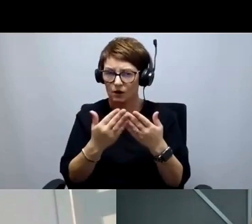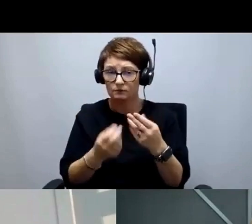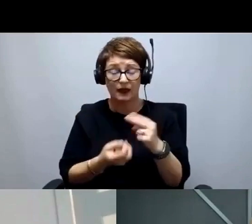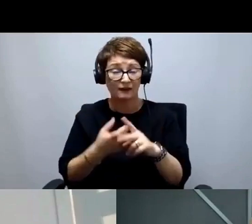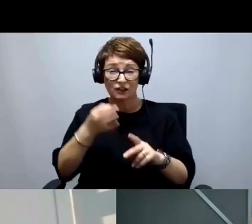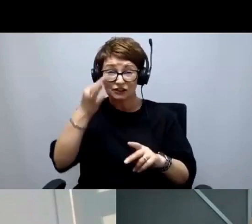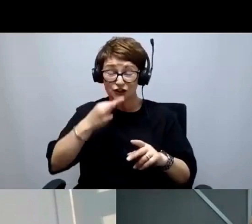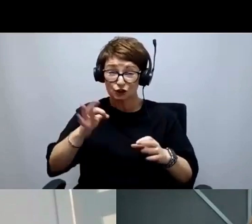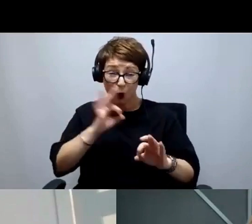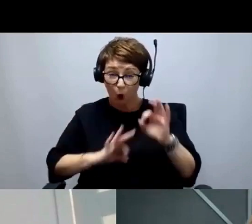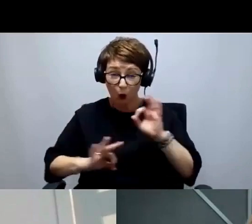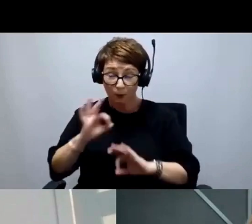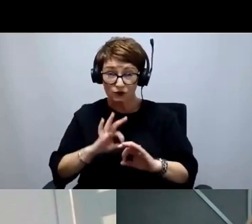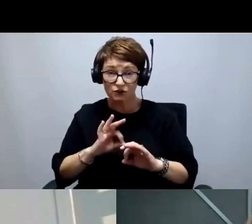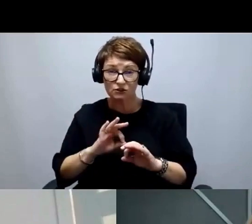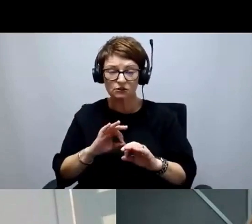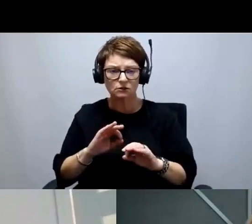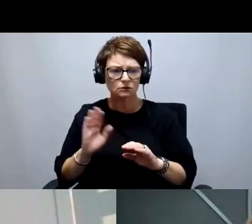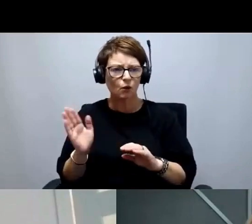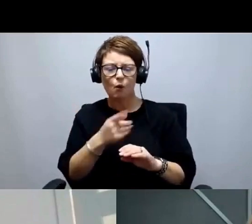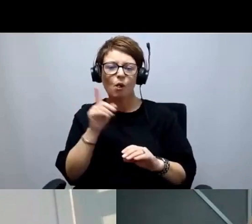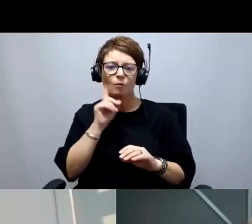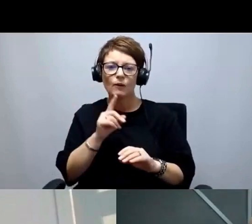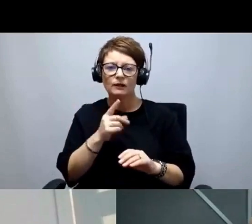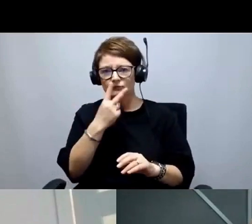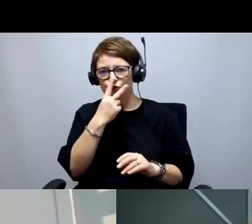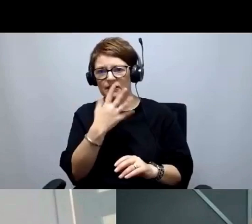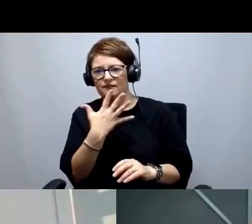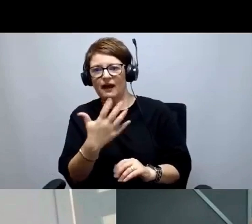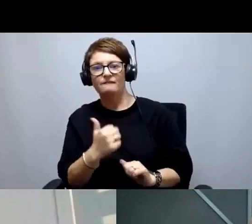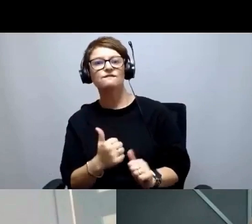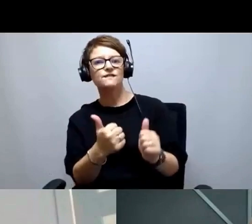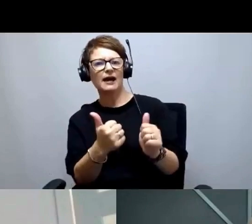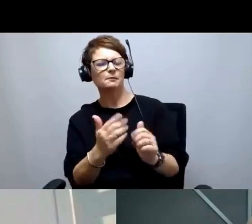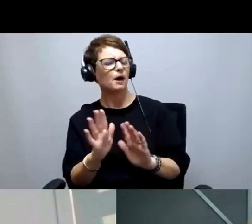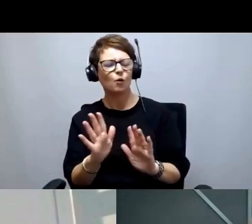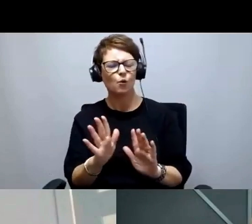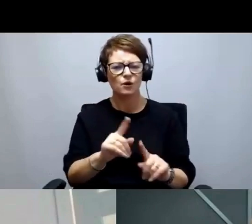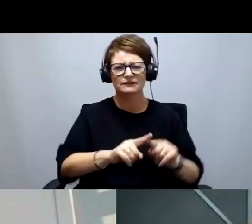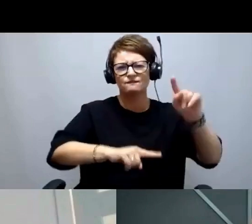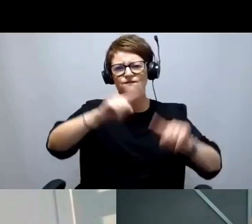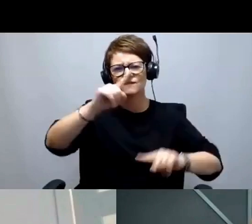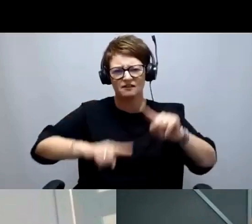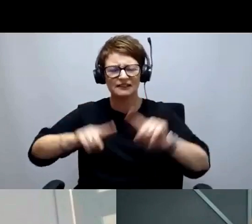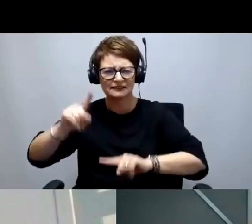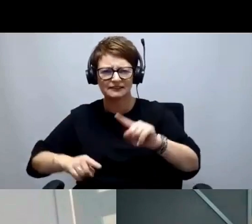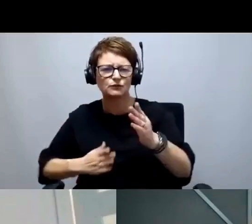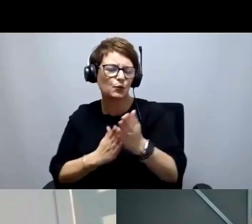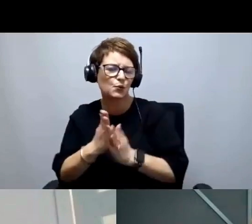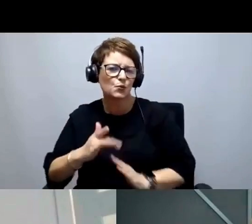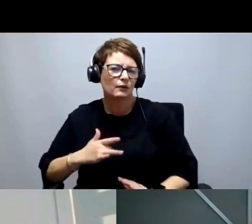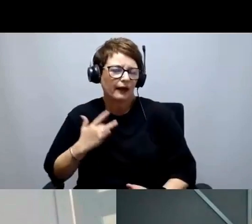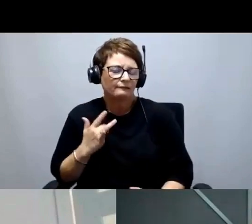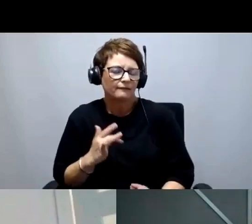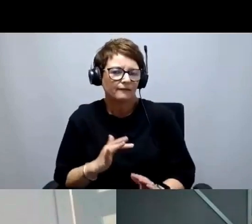every 25-year-old woman would be fine, and they're not. So we need to look at the way we're living as well, and we have to think about that